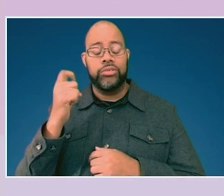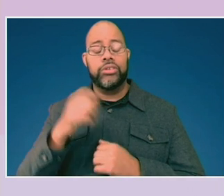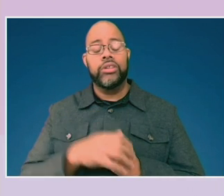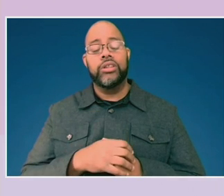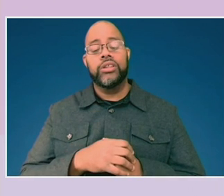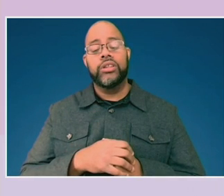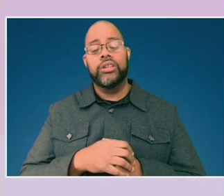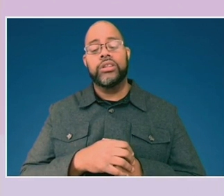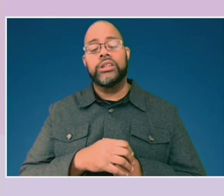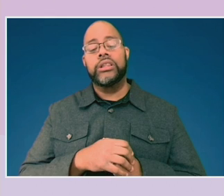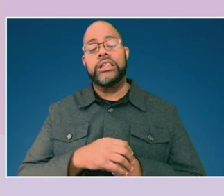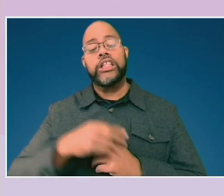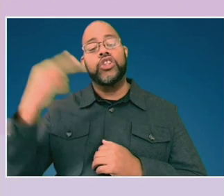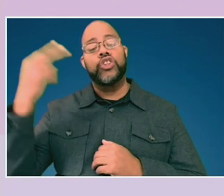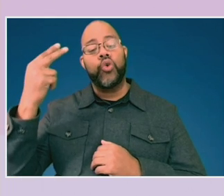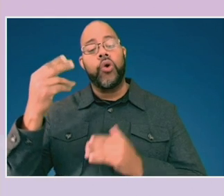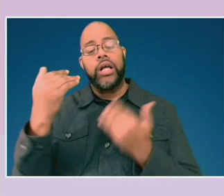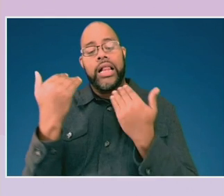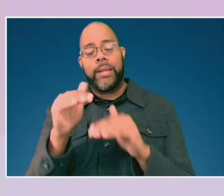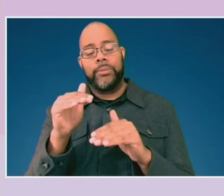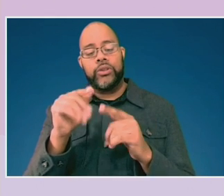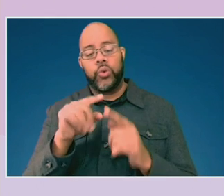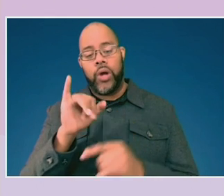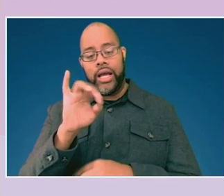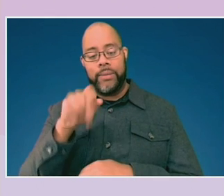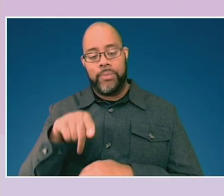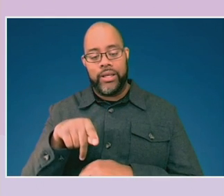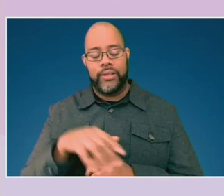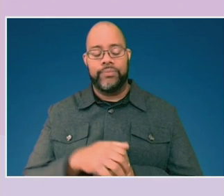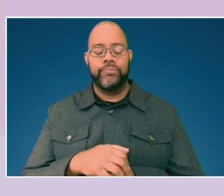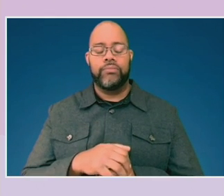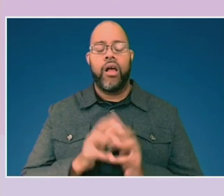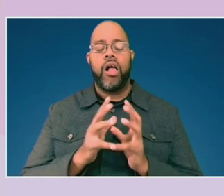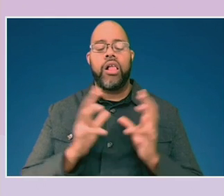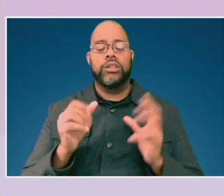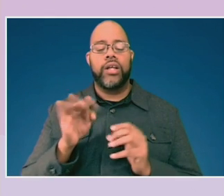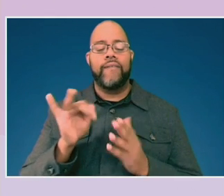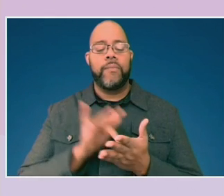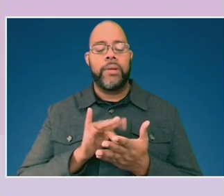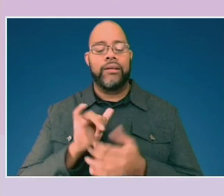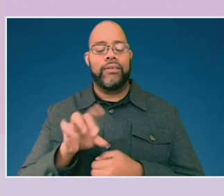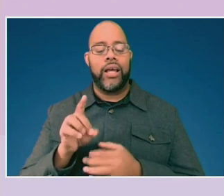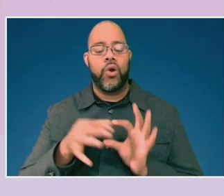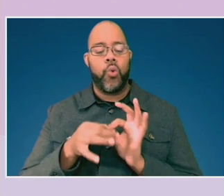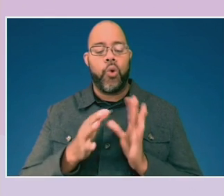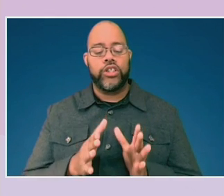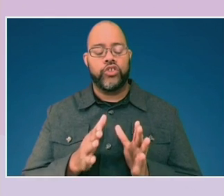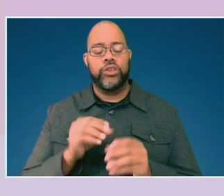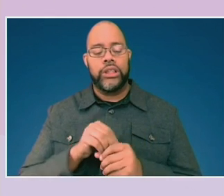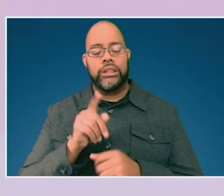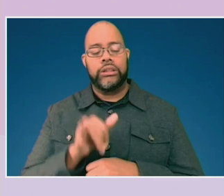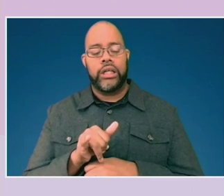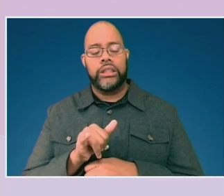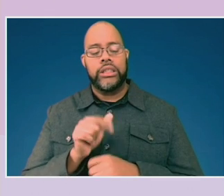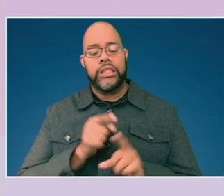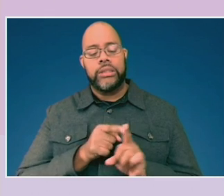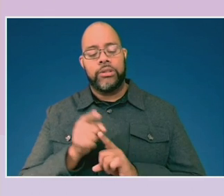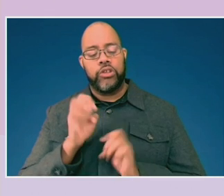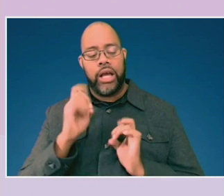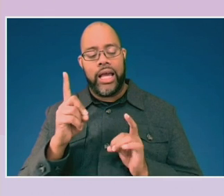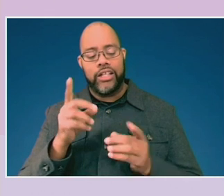because historically it was limited to IEPs, lots of the Medicaid coordinators in Kentucky are special ed